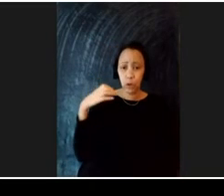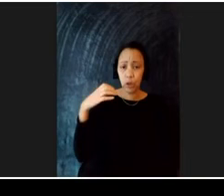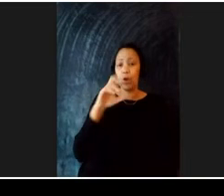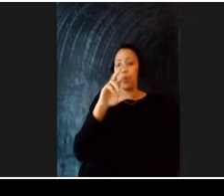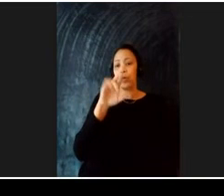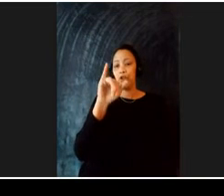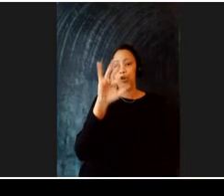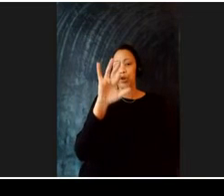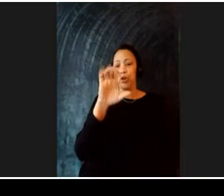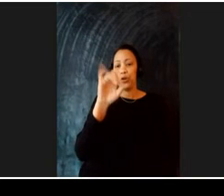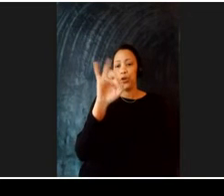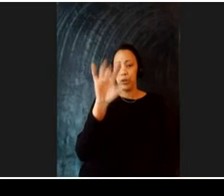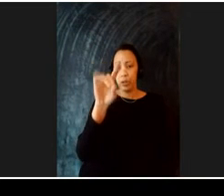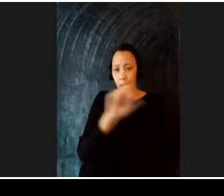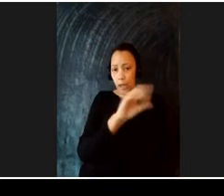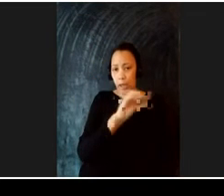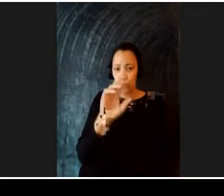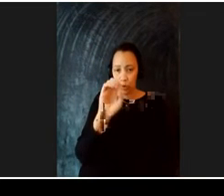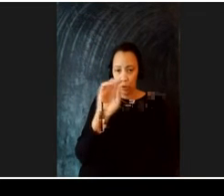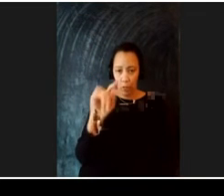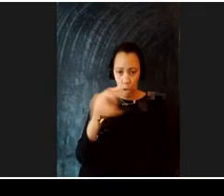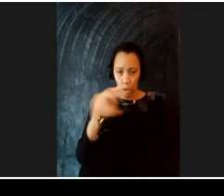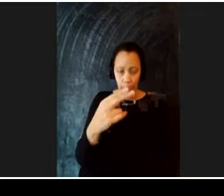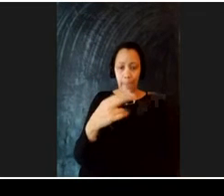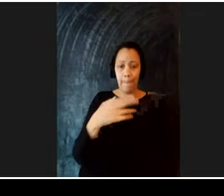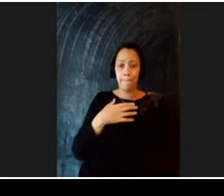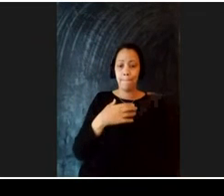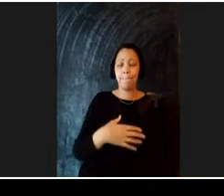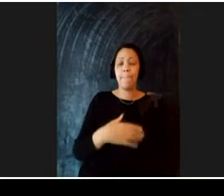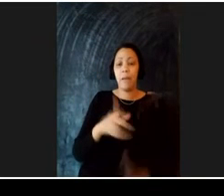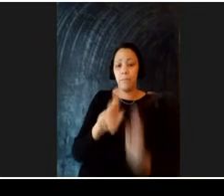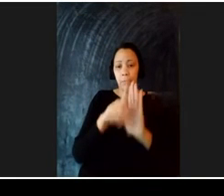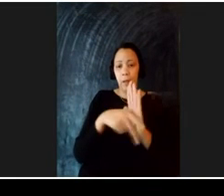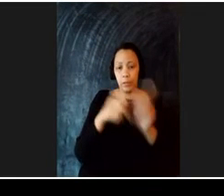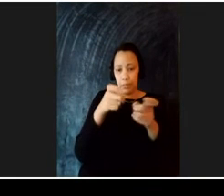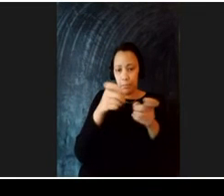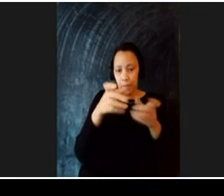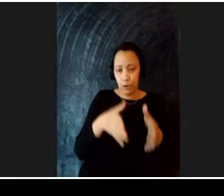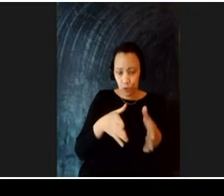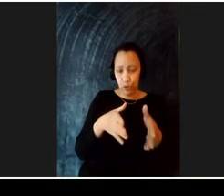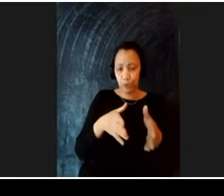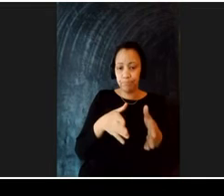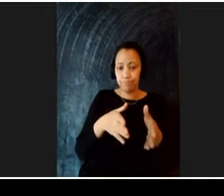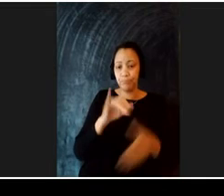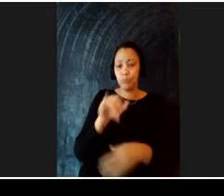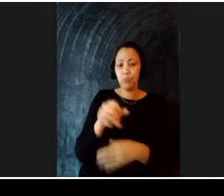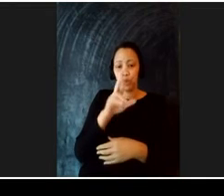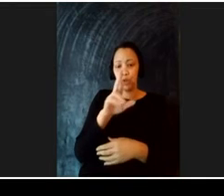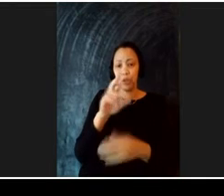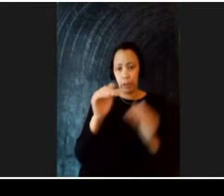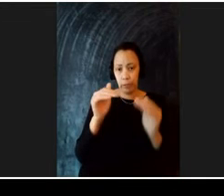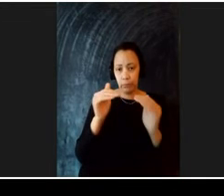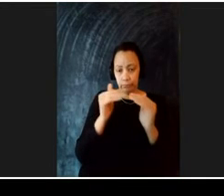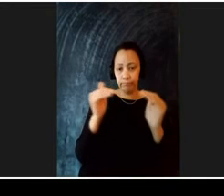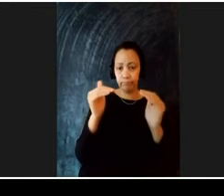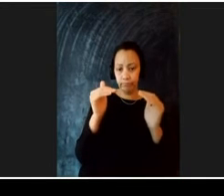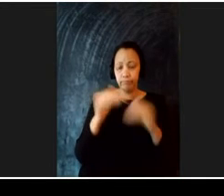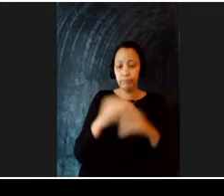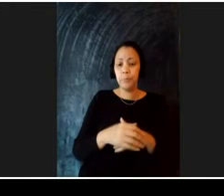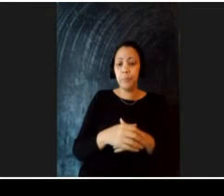gge challenges structural forces including sexism racism gender-based violence transphobia H homophobia and